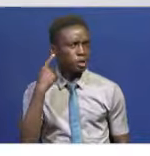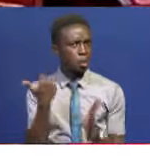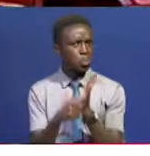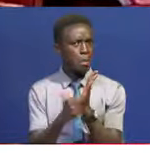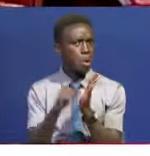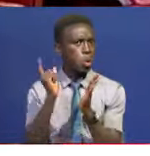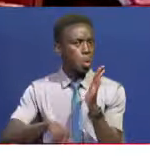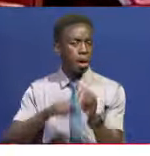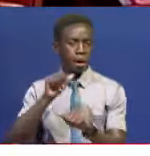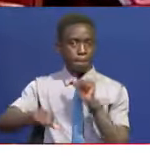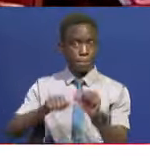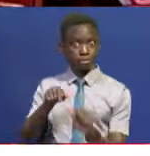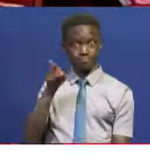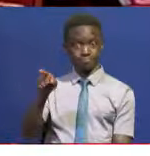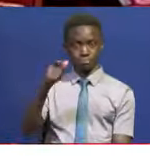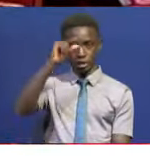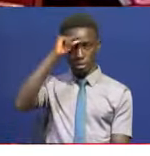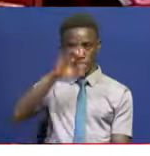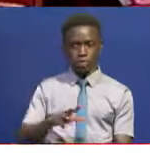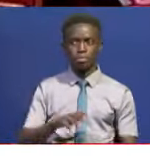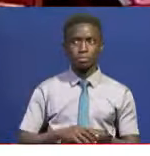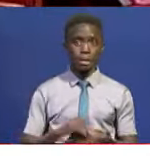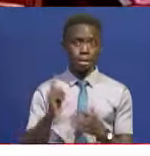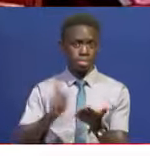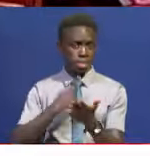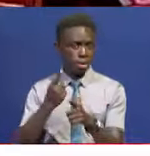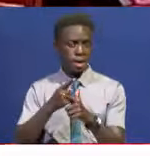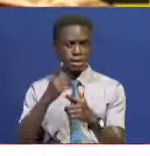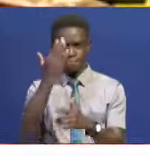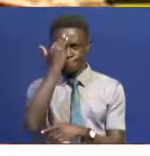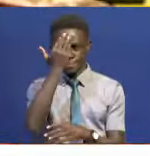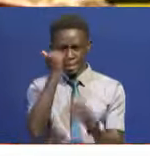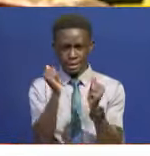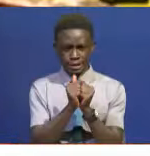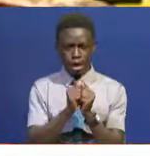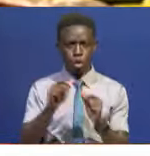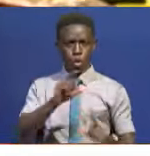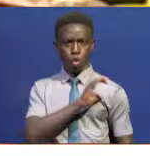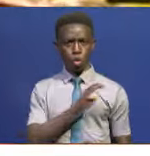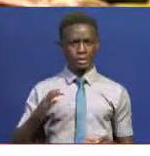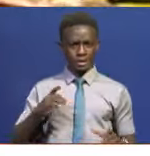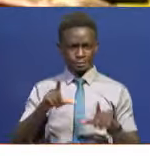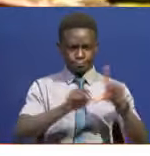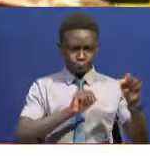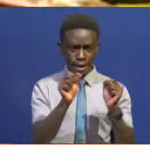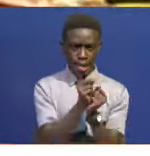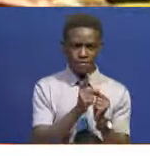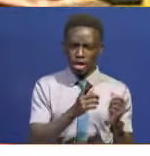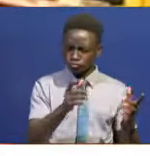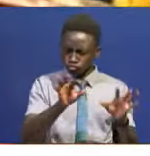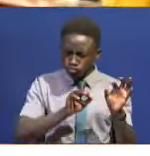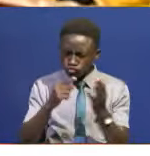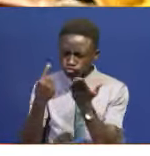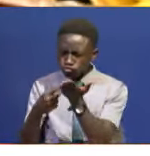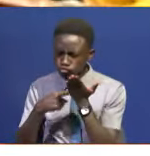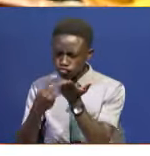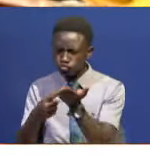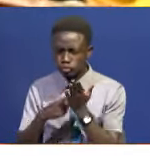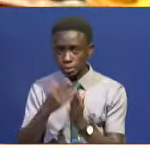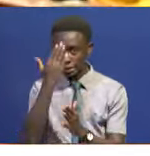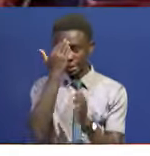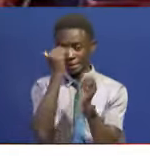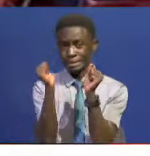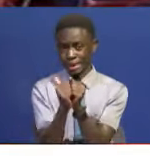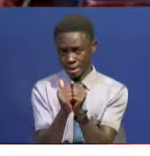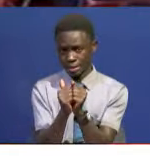committee will have 10 days to probe and report back to Senate with a report recommending the upholding or the rejection of the impeachment.